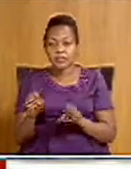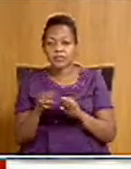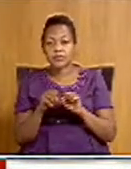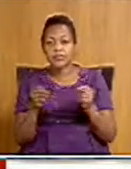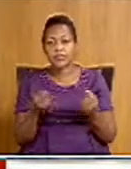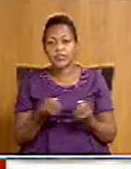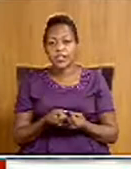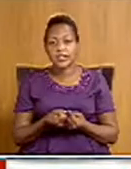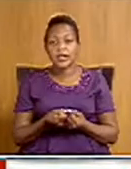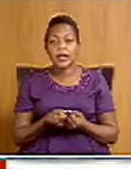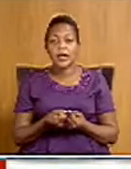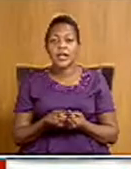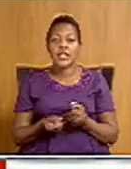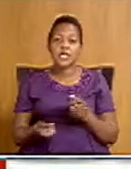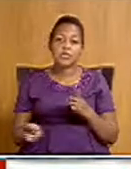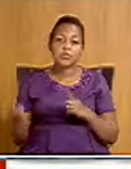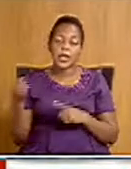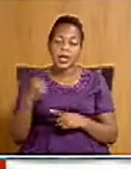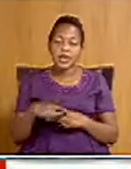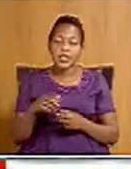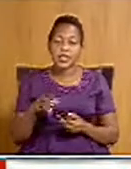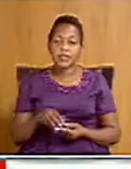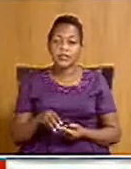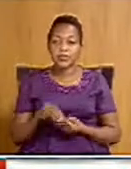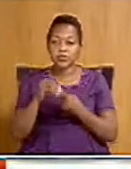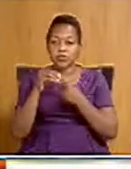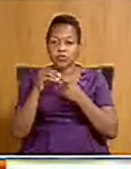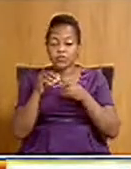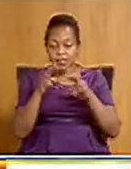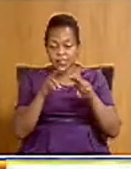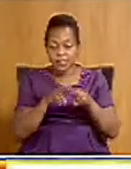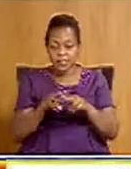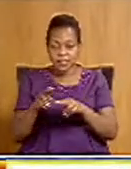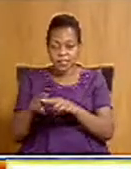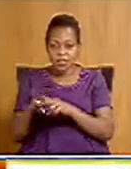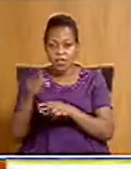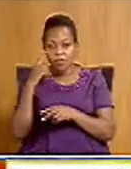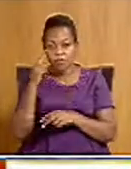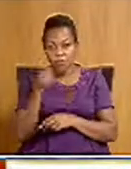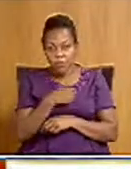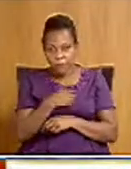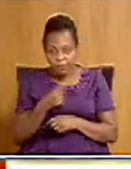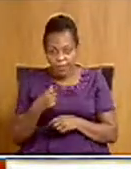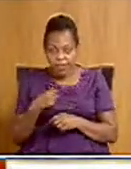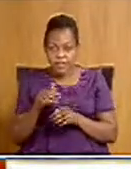society that we added special seats for women,